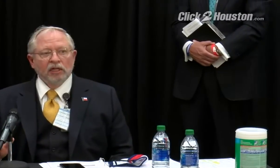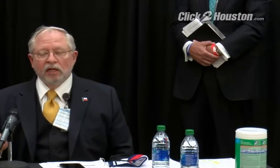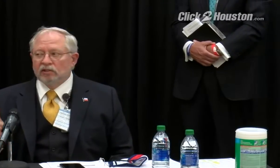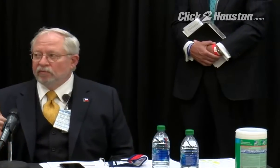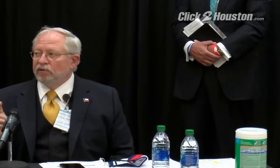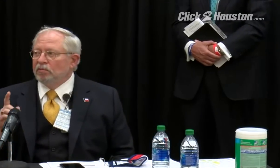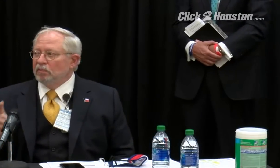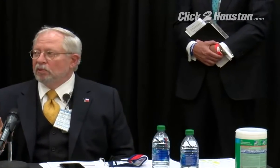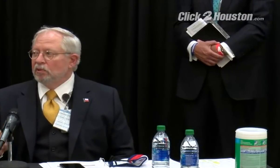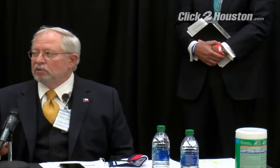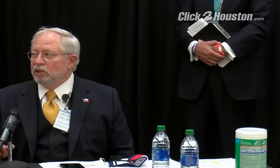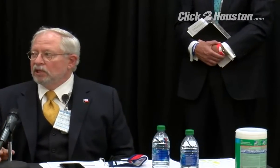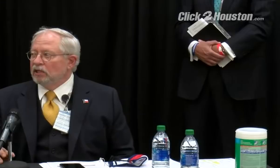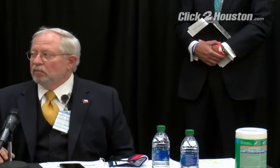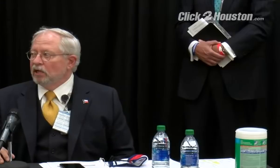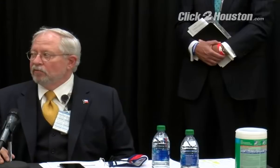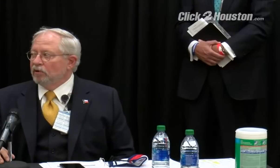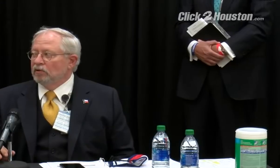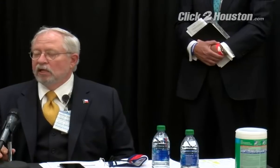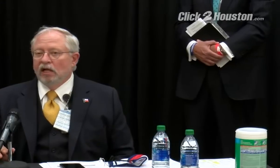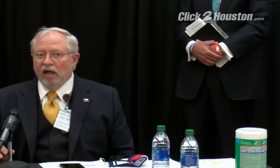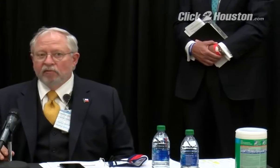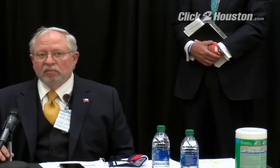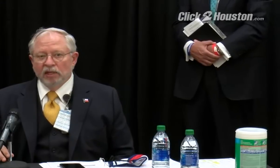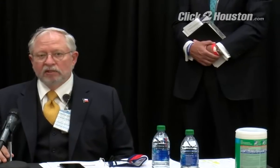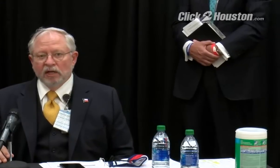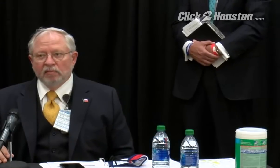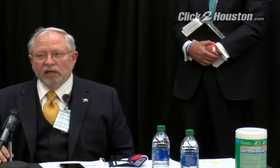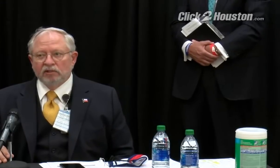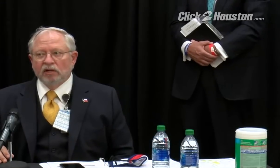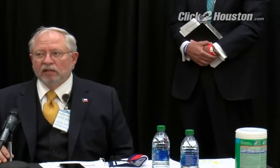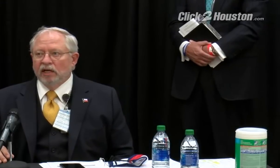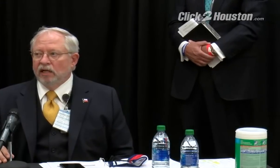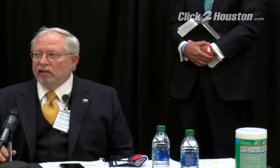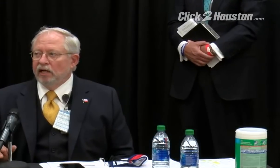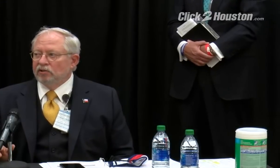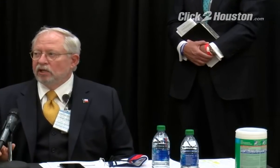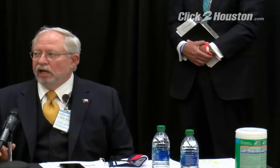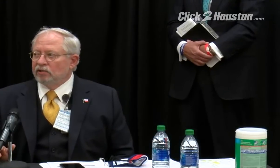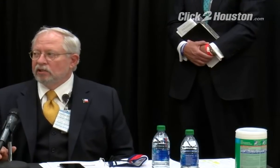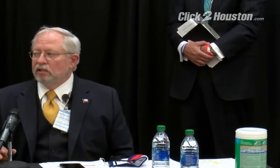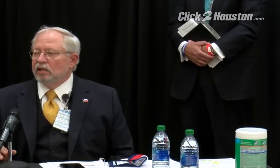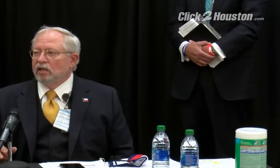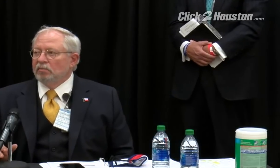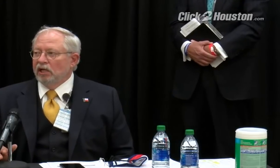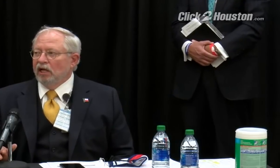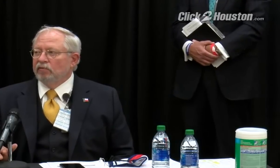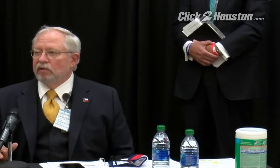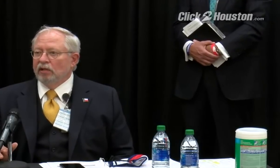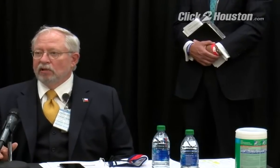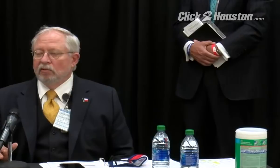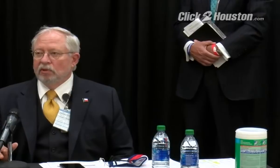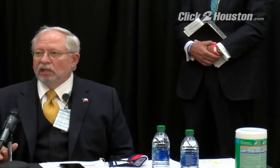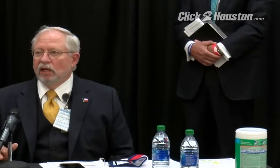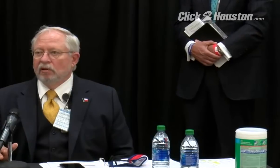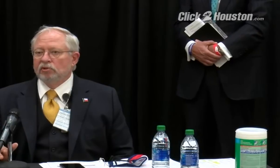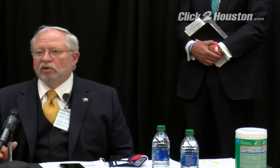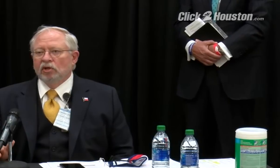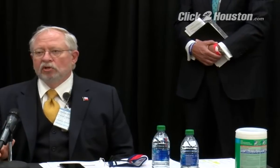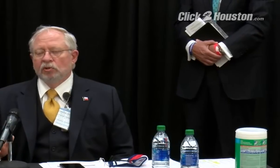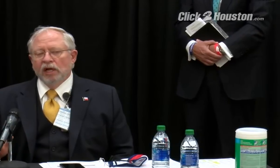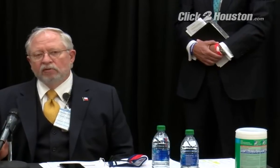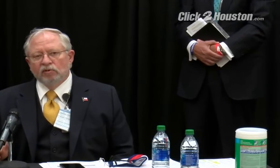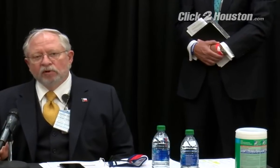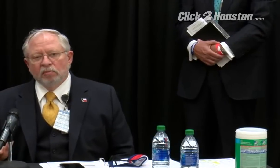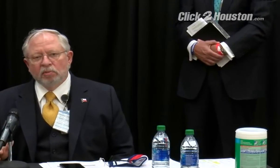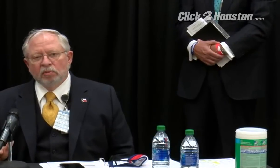would see, except for the people who are speaking in the microphone, everybody's got a mask on that. And that is excellent behavior. That really helps.